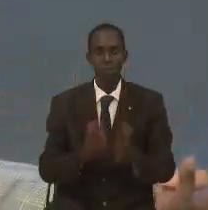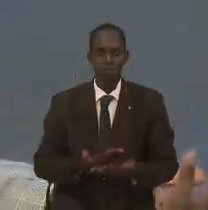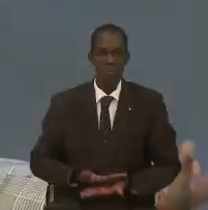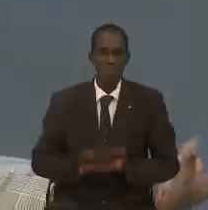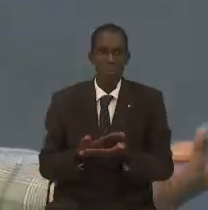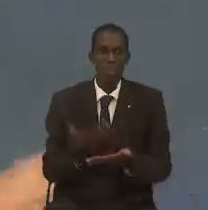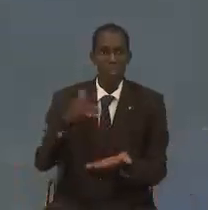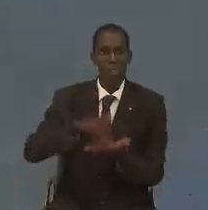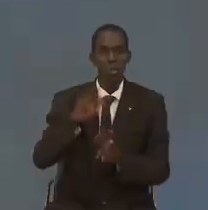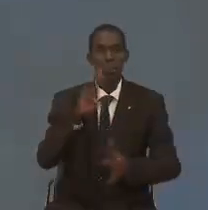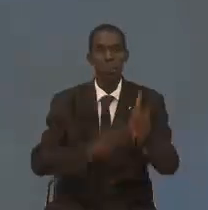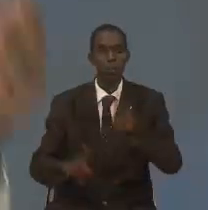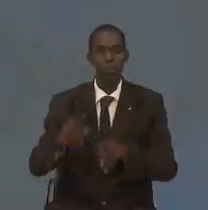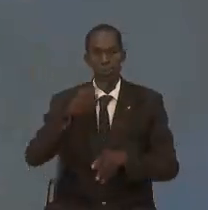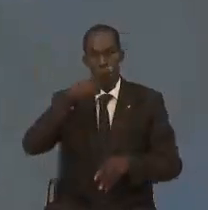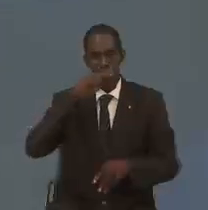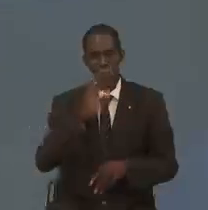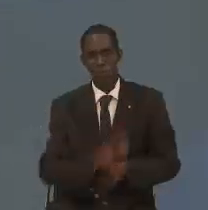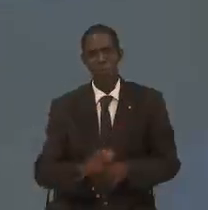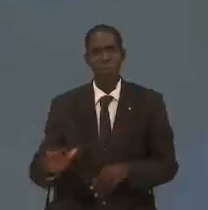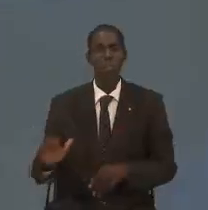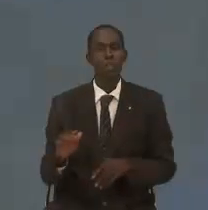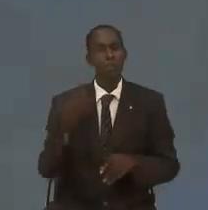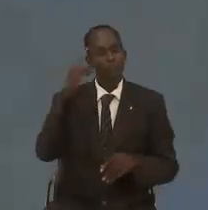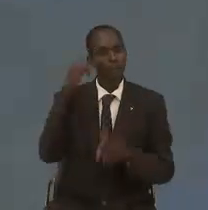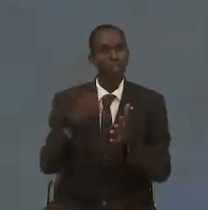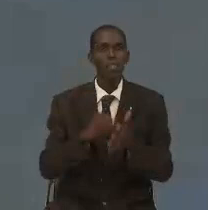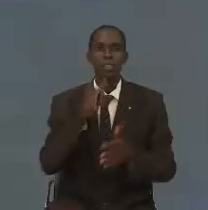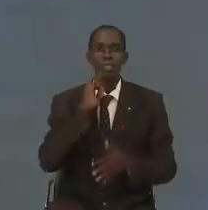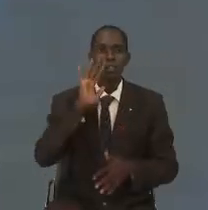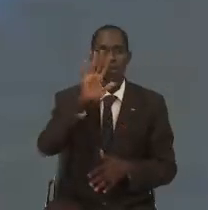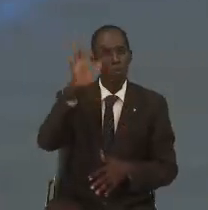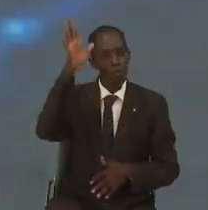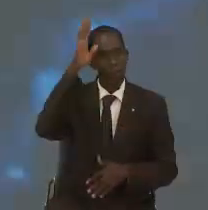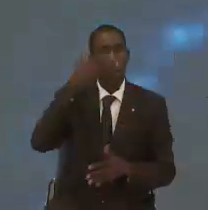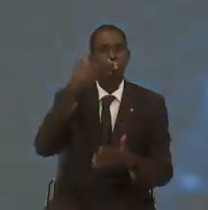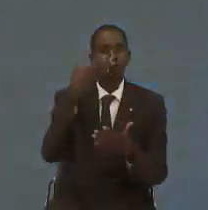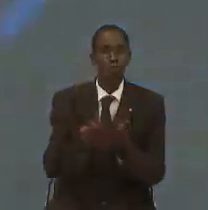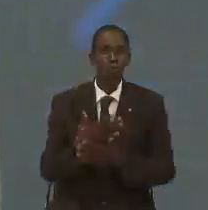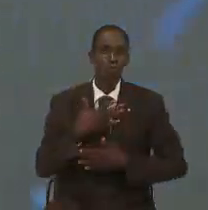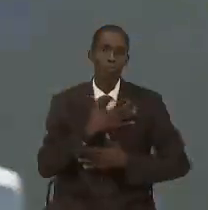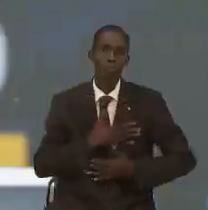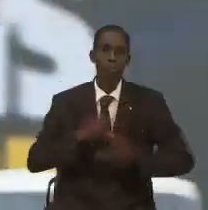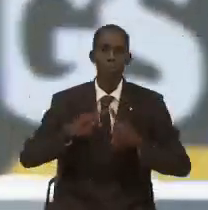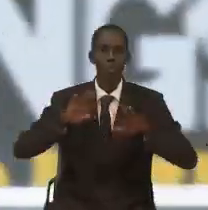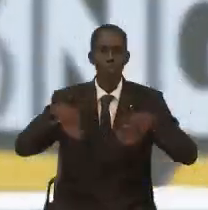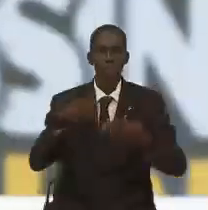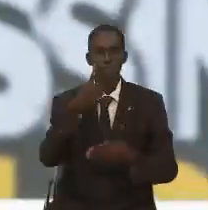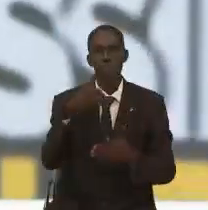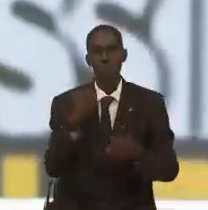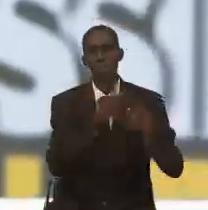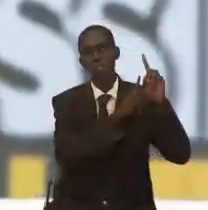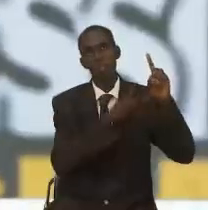the little flock. For it is your Father's good pleasure to give you the kingdom. Christ is